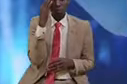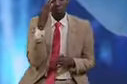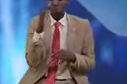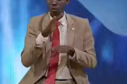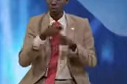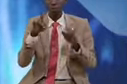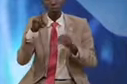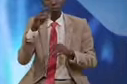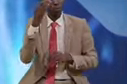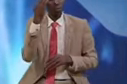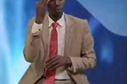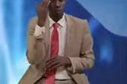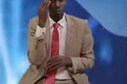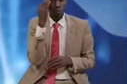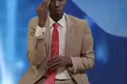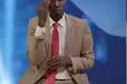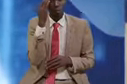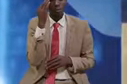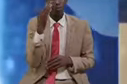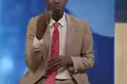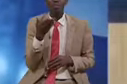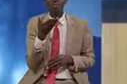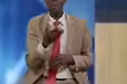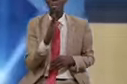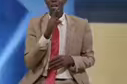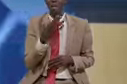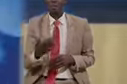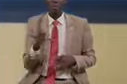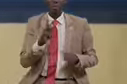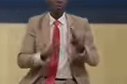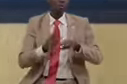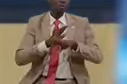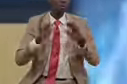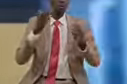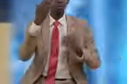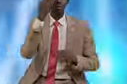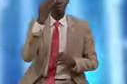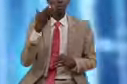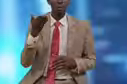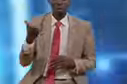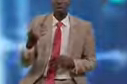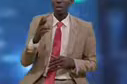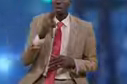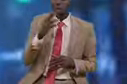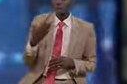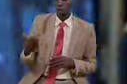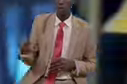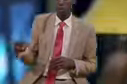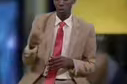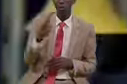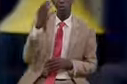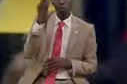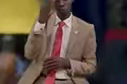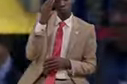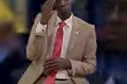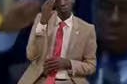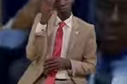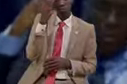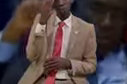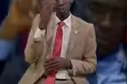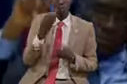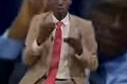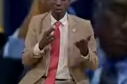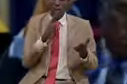Know ye not? There are things people don't know. There are things they know. The things you